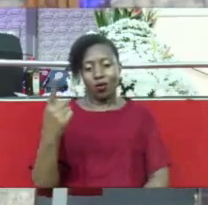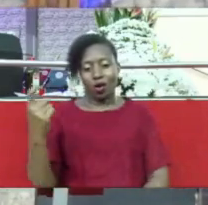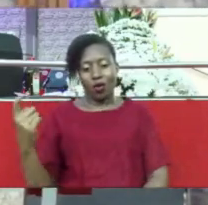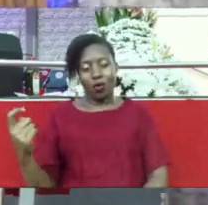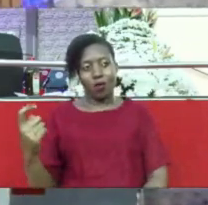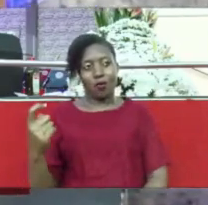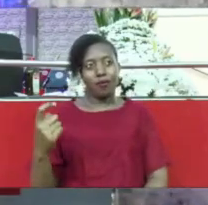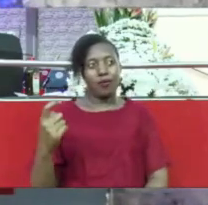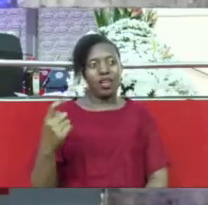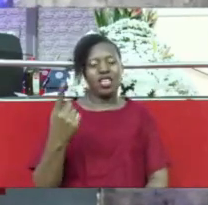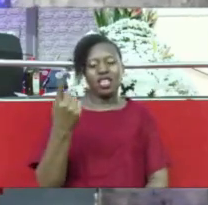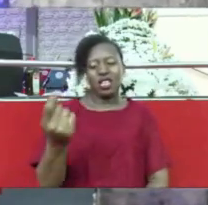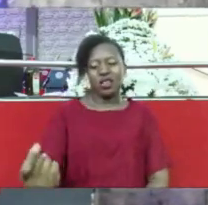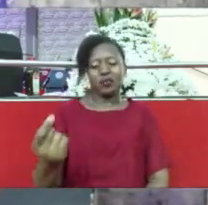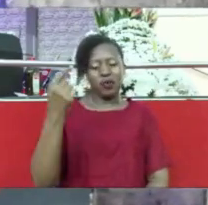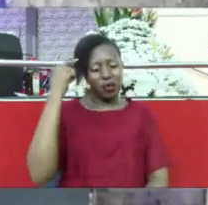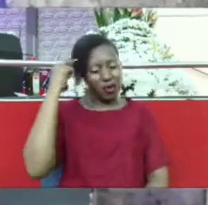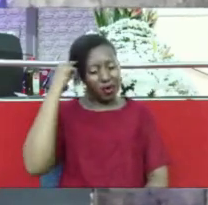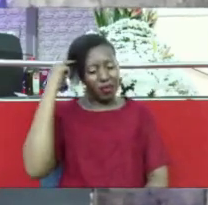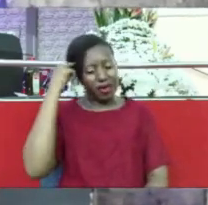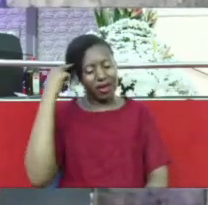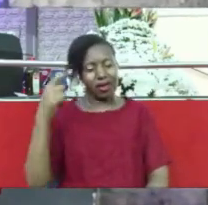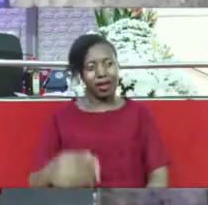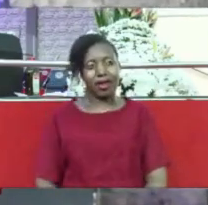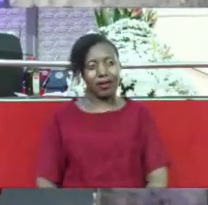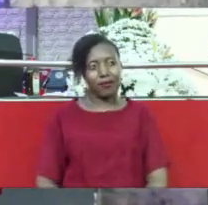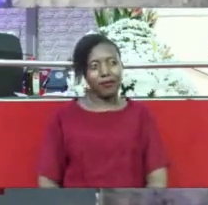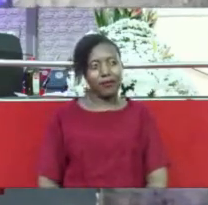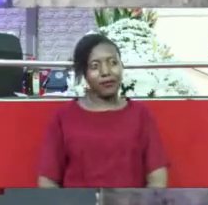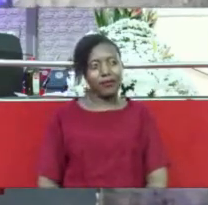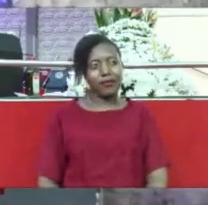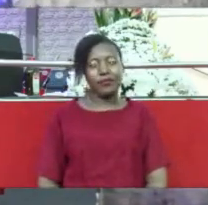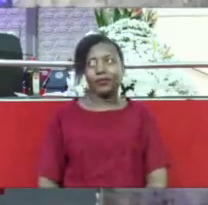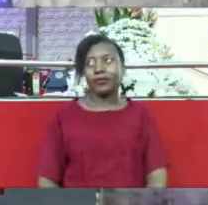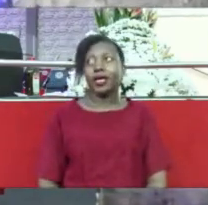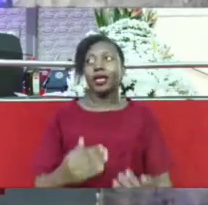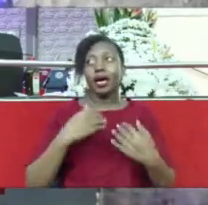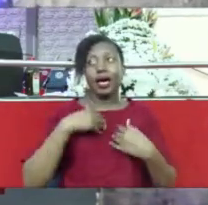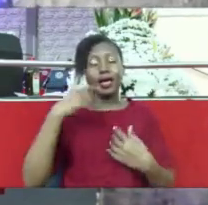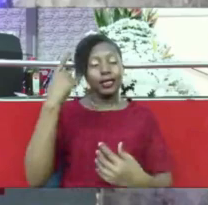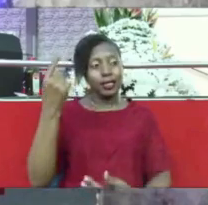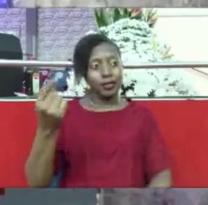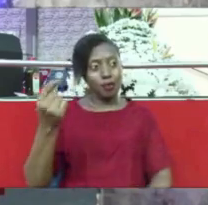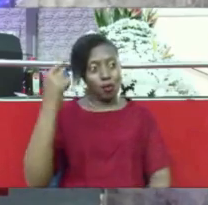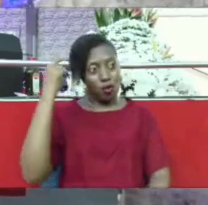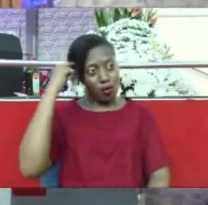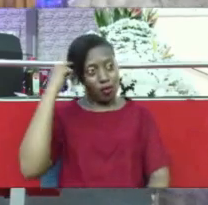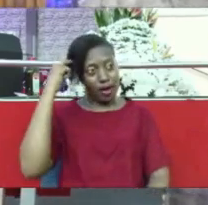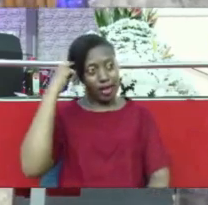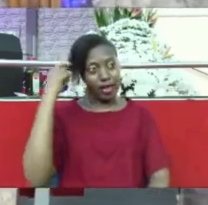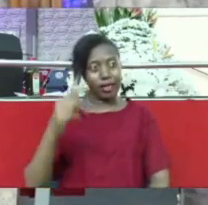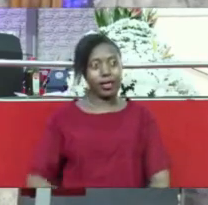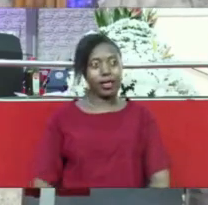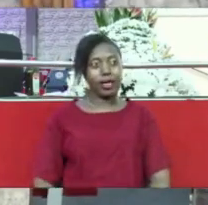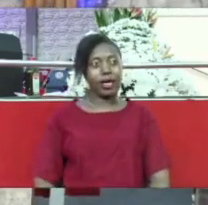brain. Hulka pili ya mdudu ya kwamba yuko na it has a small brain. Yuko na akili ndogo. You know, you may be